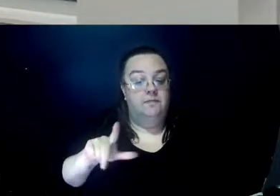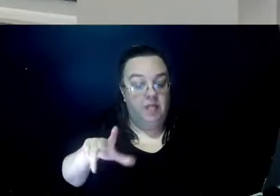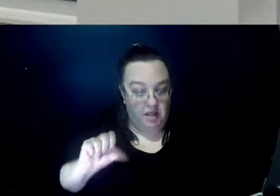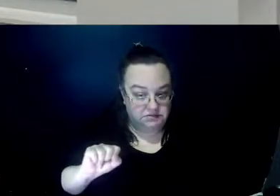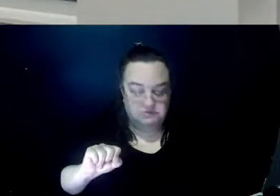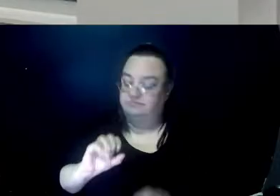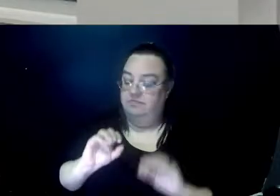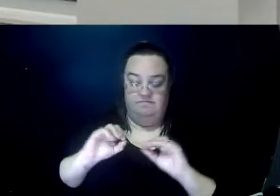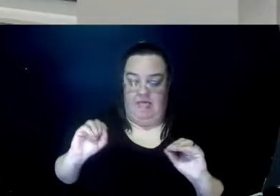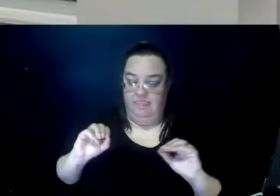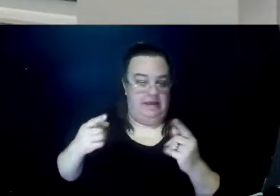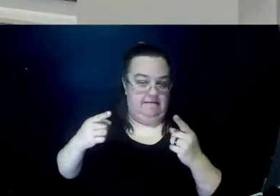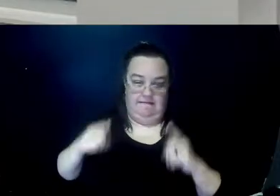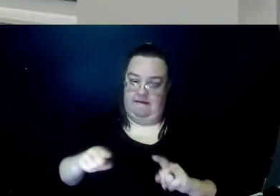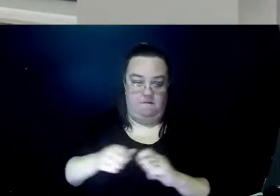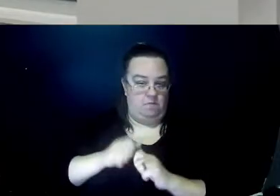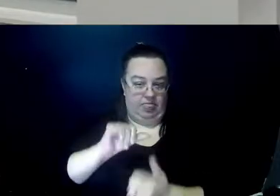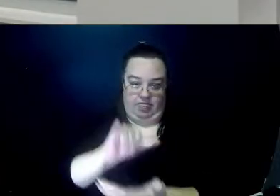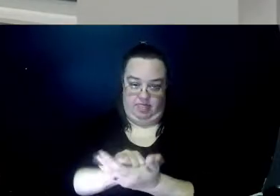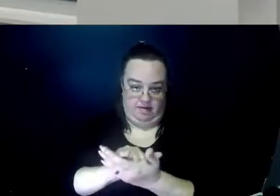of that.